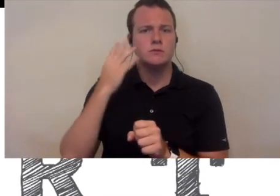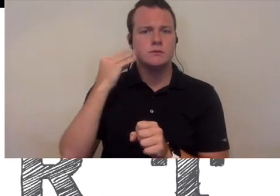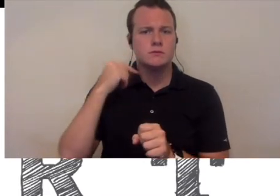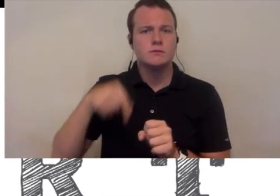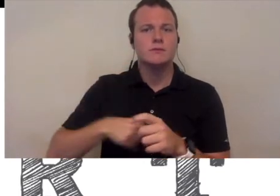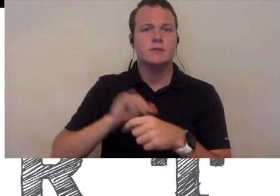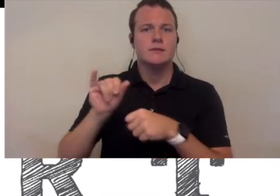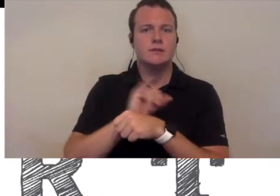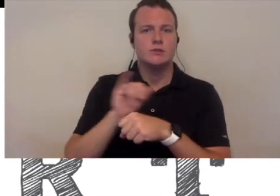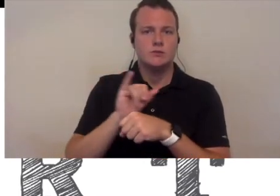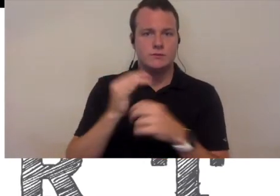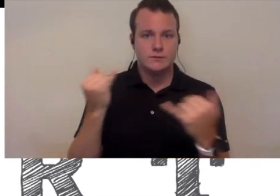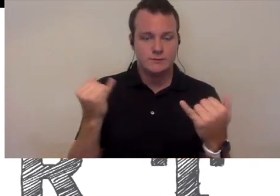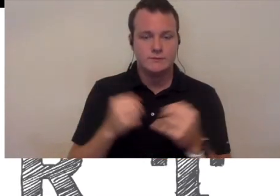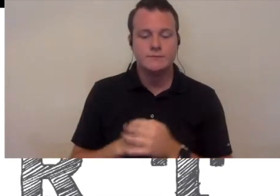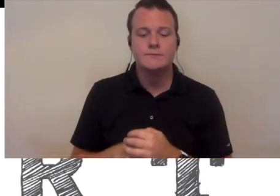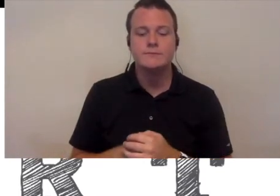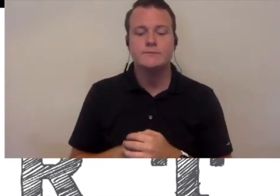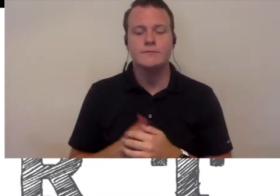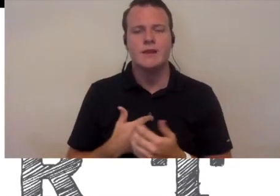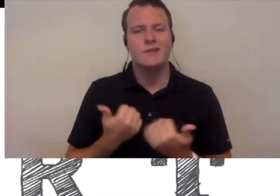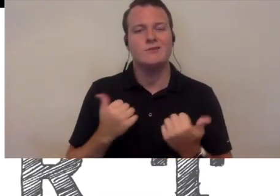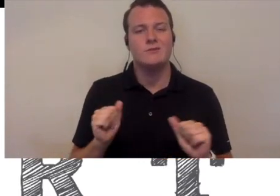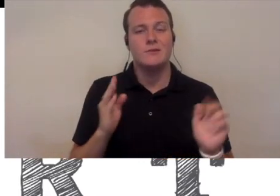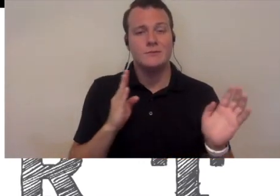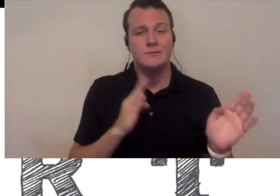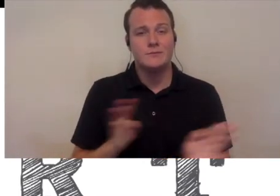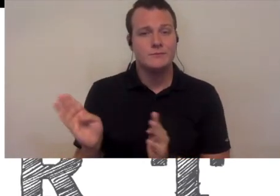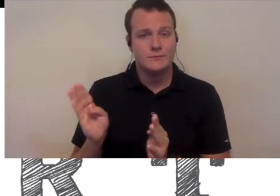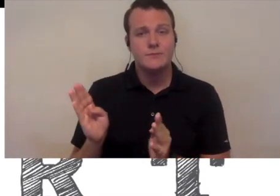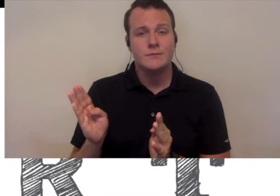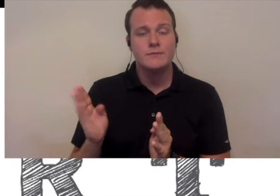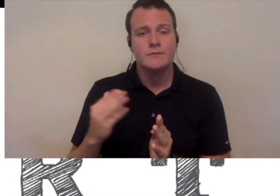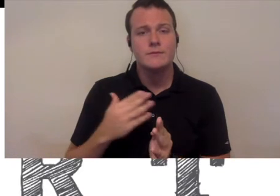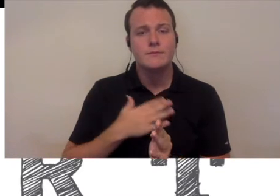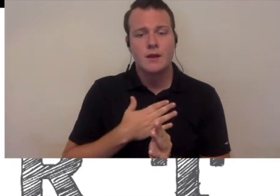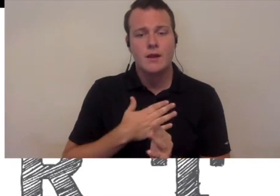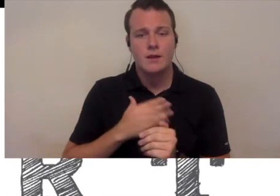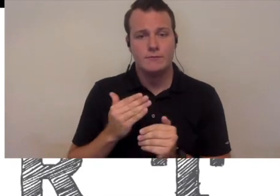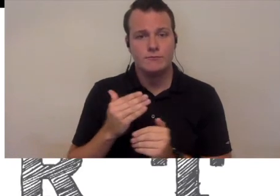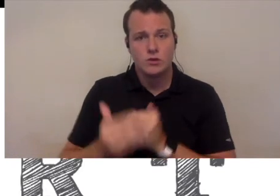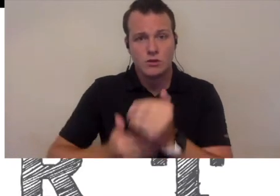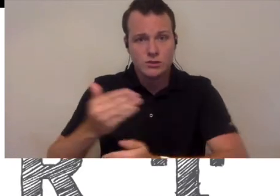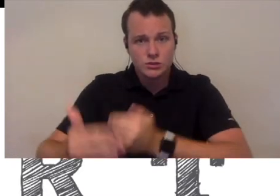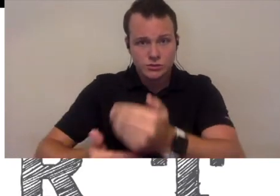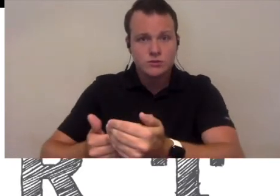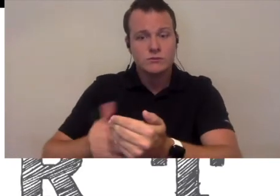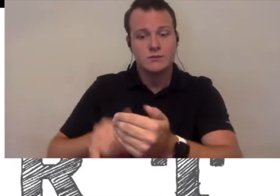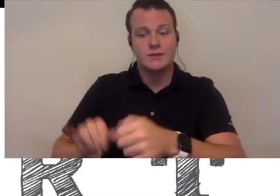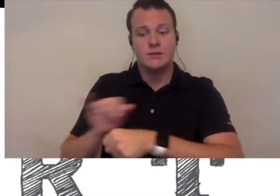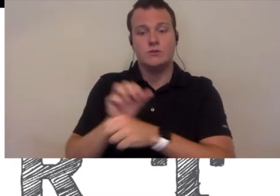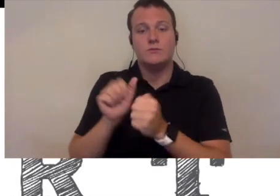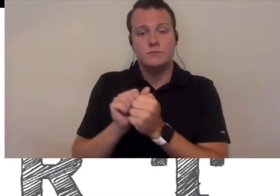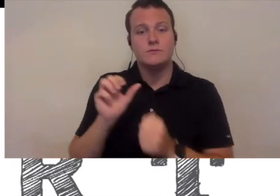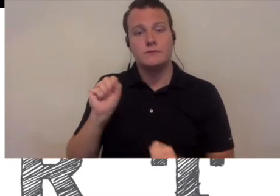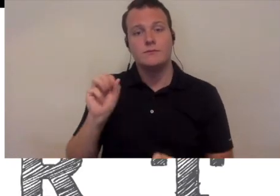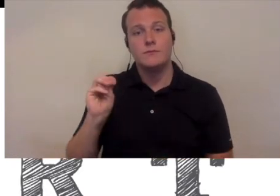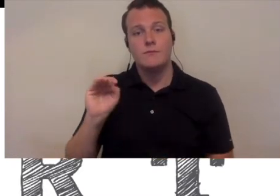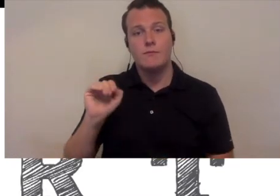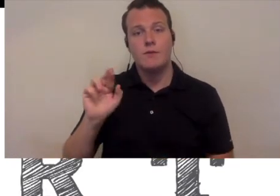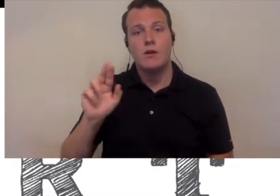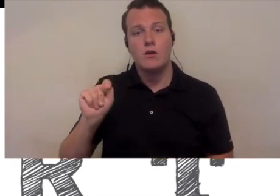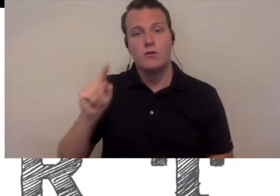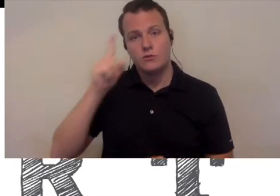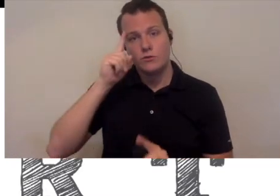I've always tried to plan my progression in the industry with SMART goals. I've always tried to think